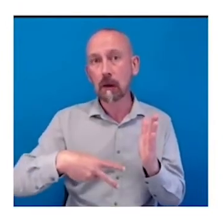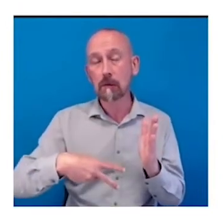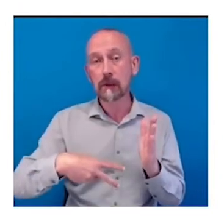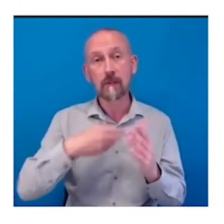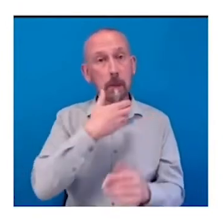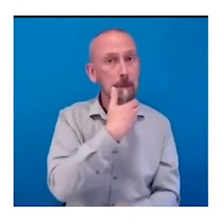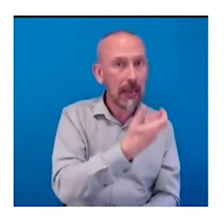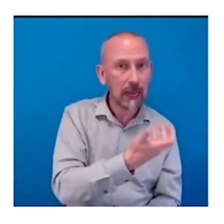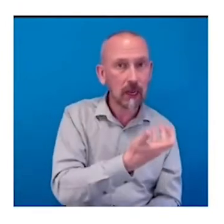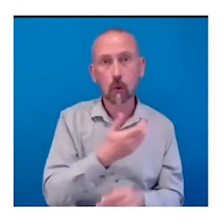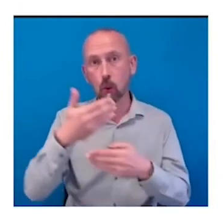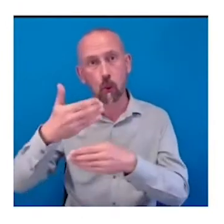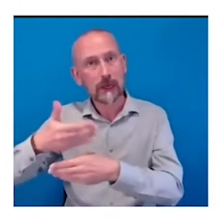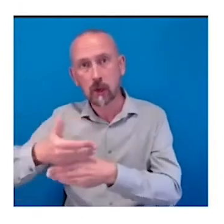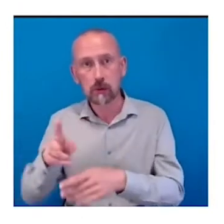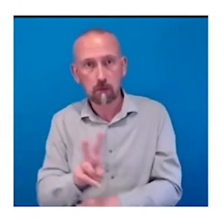get along with that.